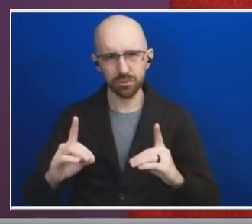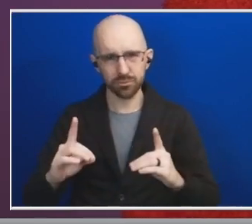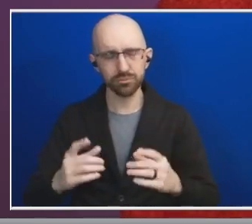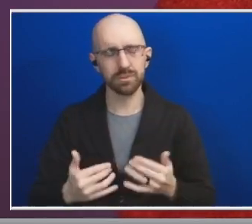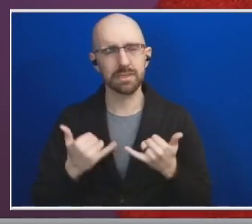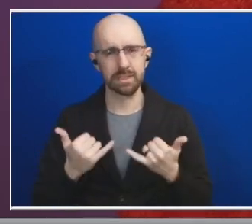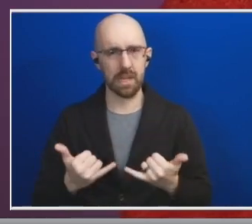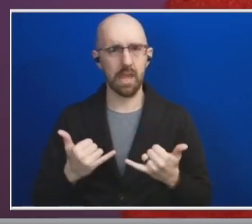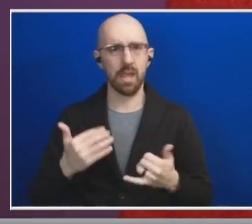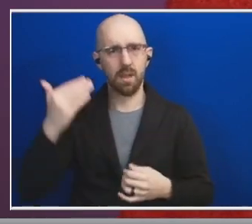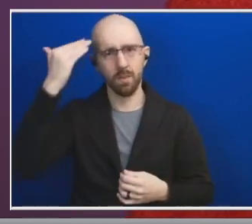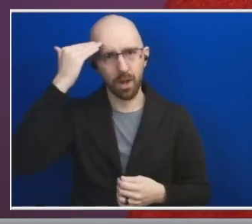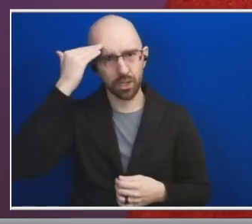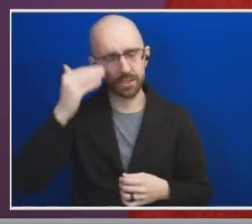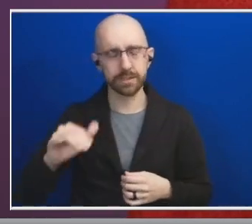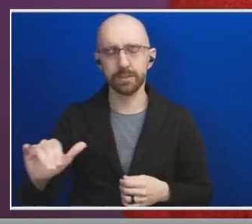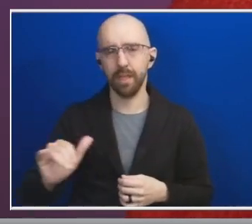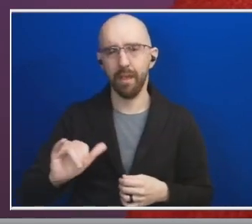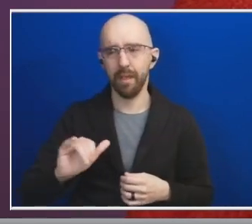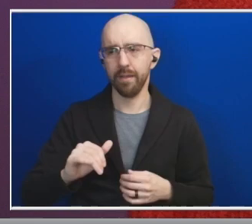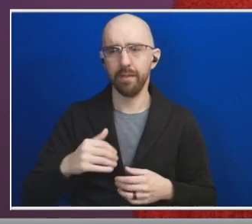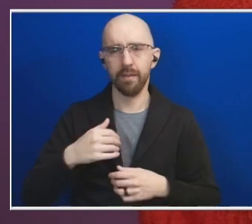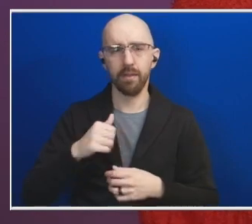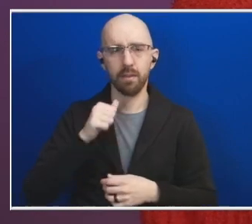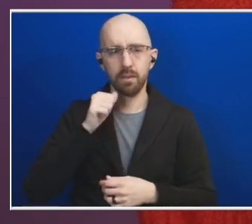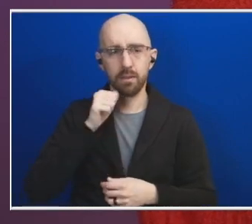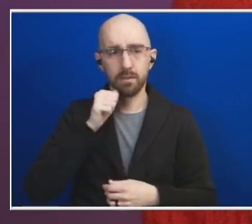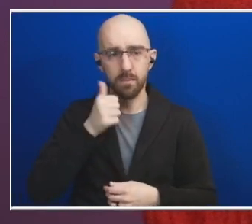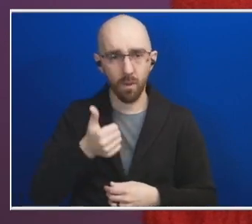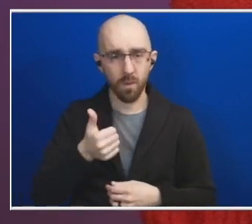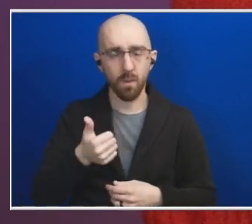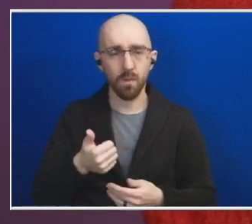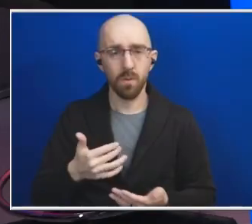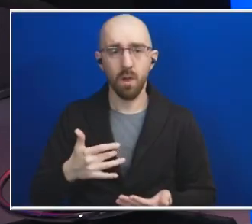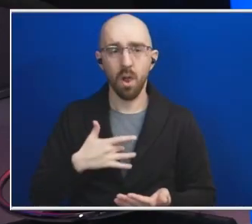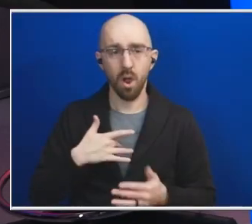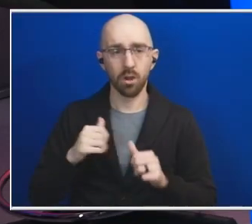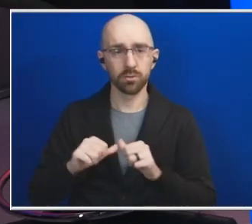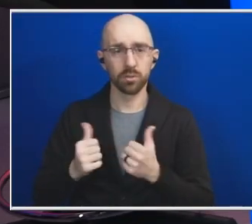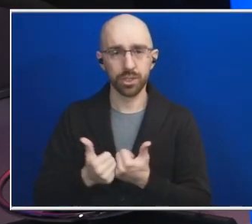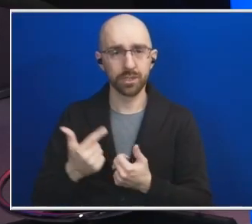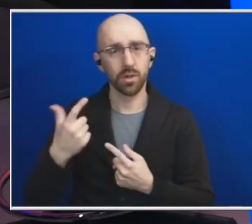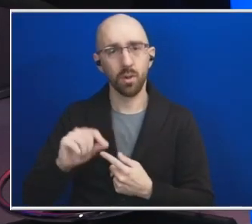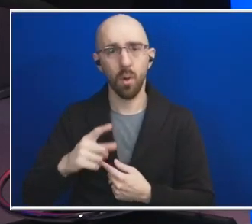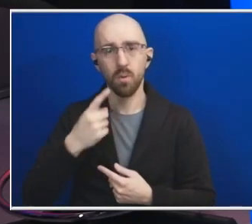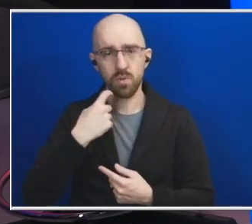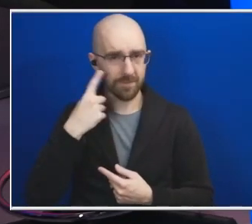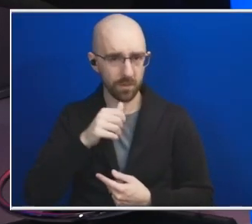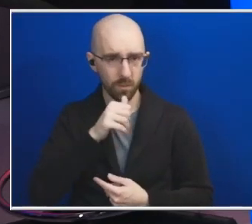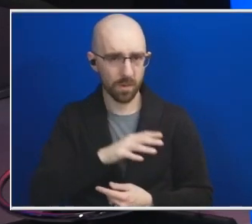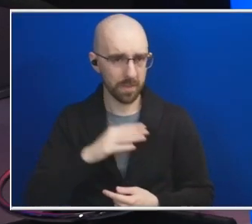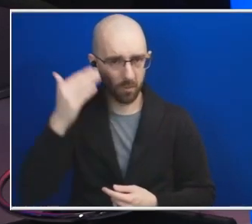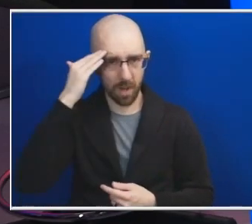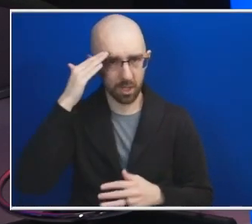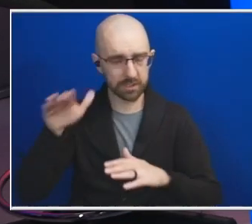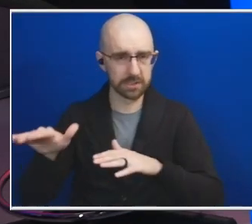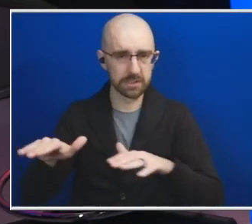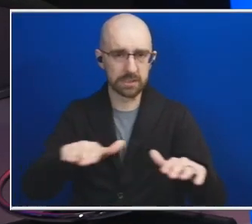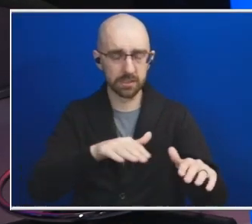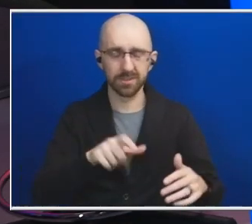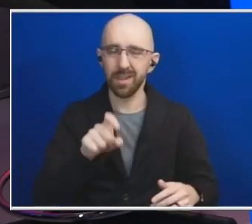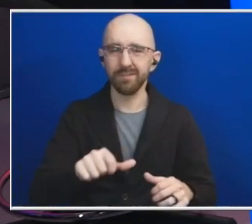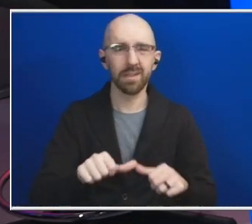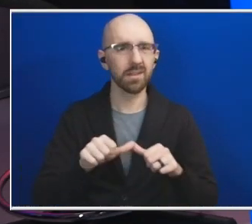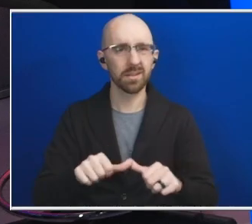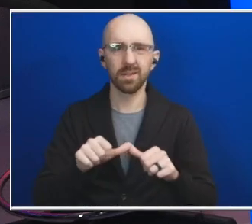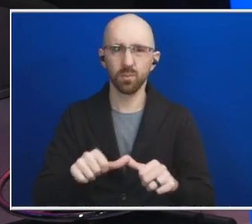like making tomorrow a Heart Association for Women awareness. We just got to continue.